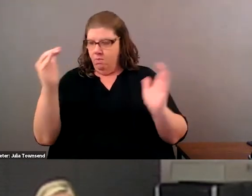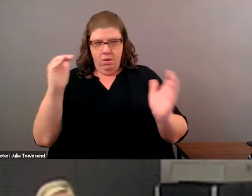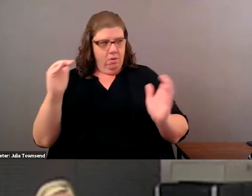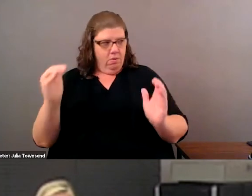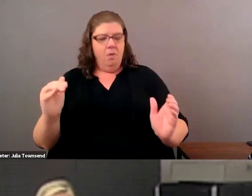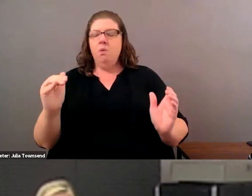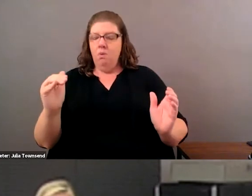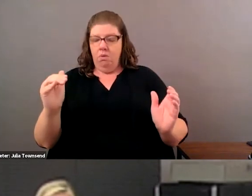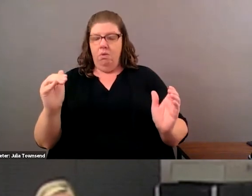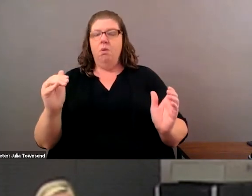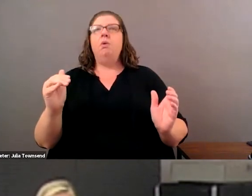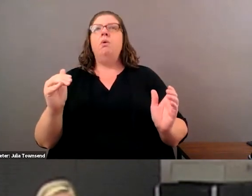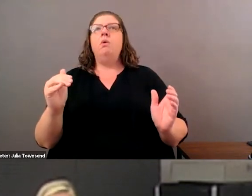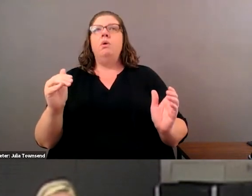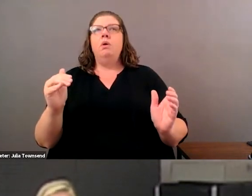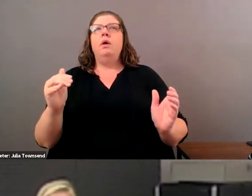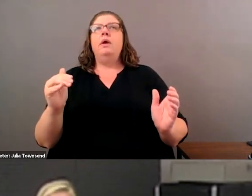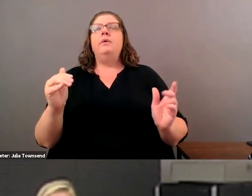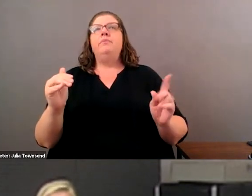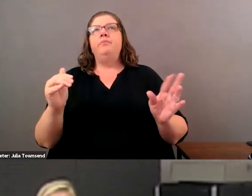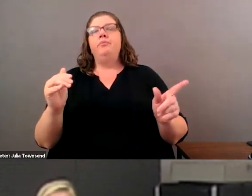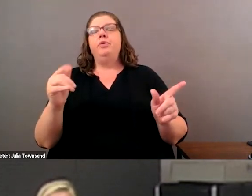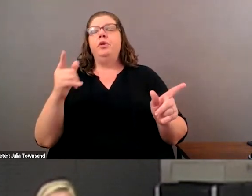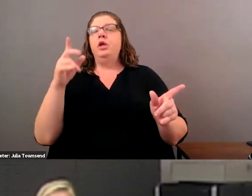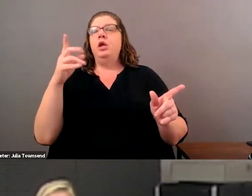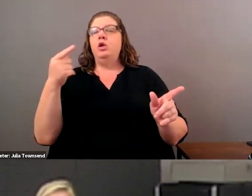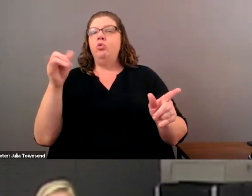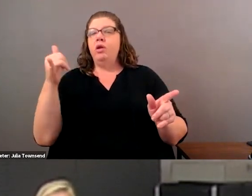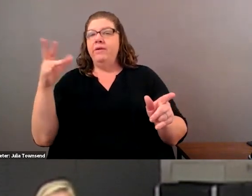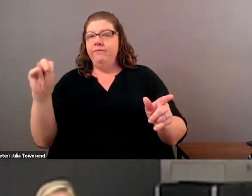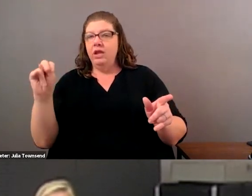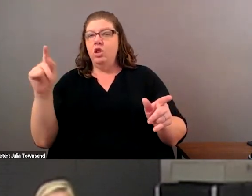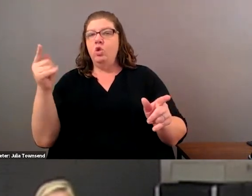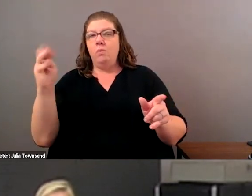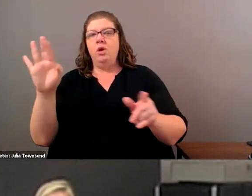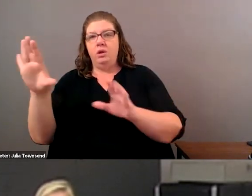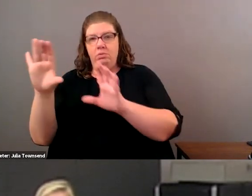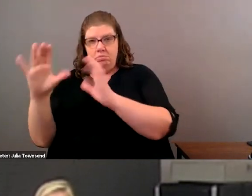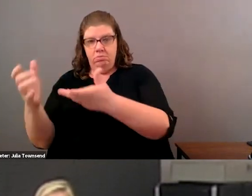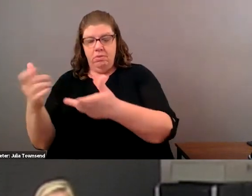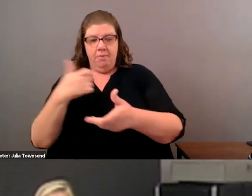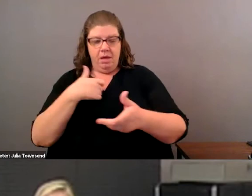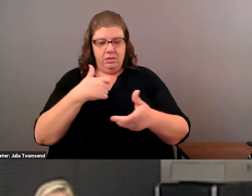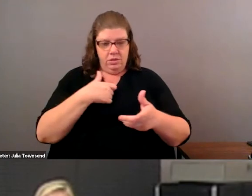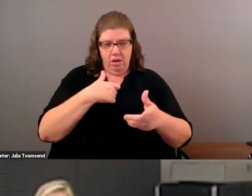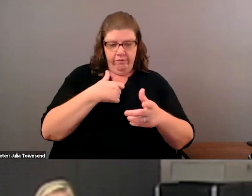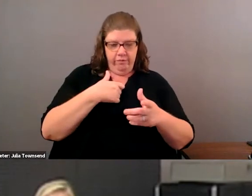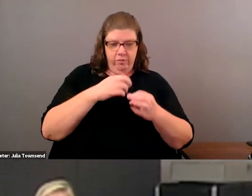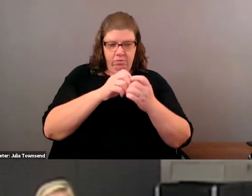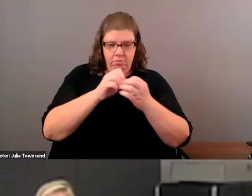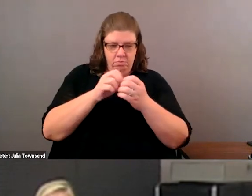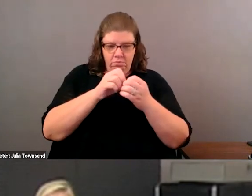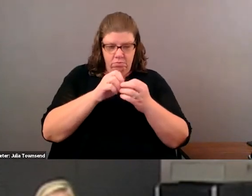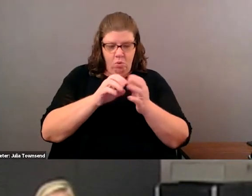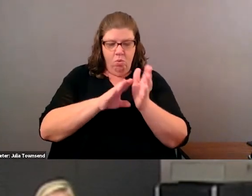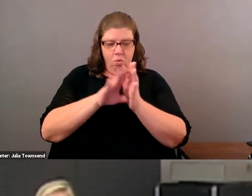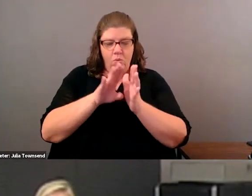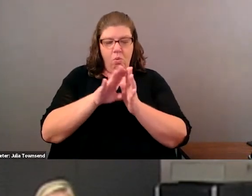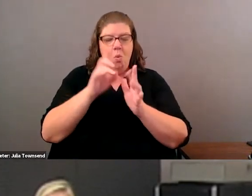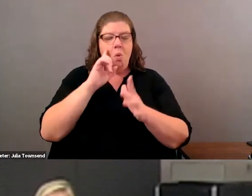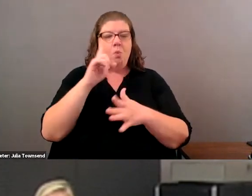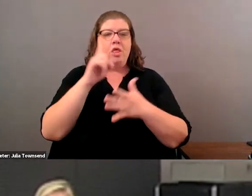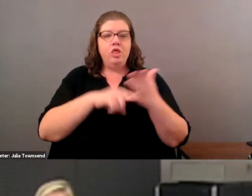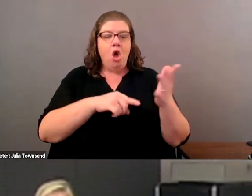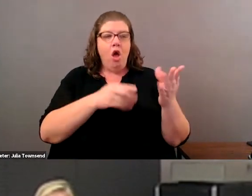then between Griffin and Thornburg, myself, we came up with what we thought the property